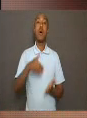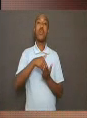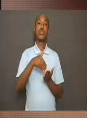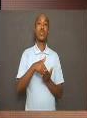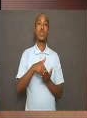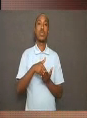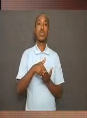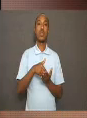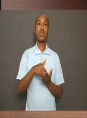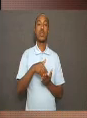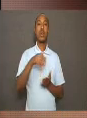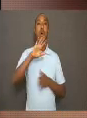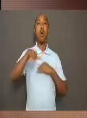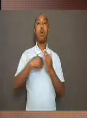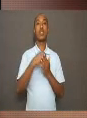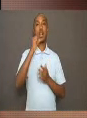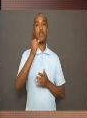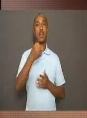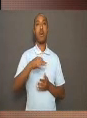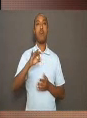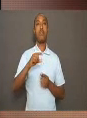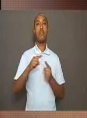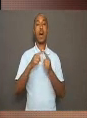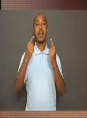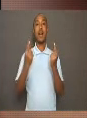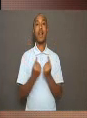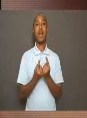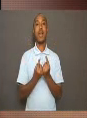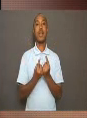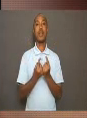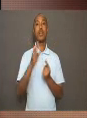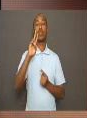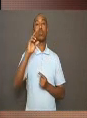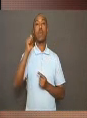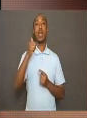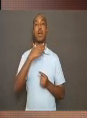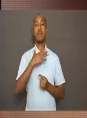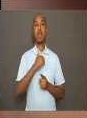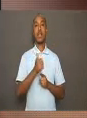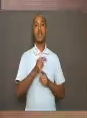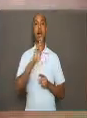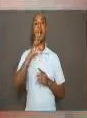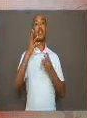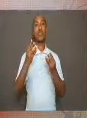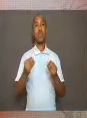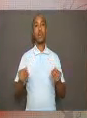Also, all sulfides of alkaline earth metals are soluble.